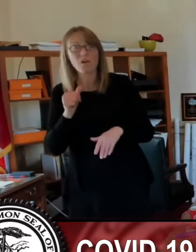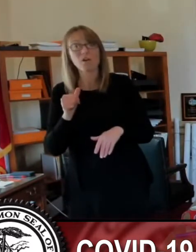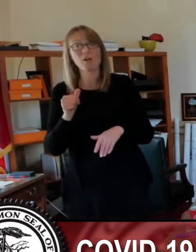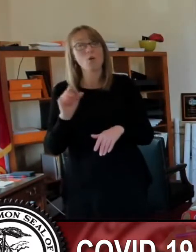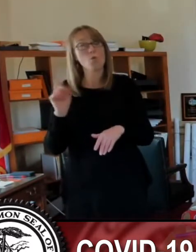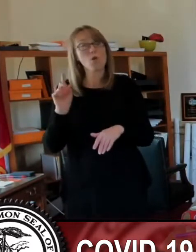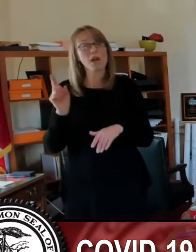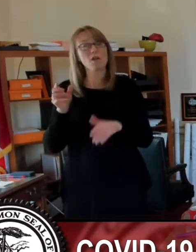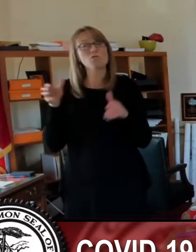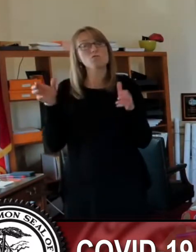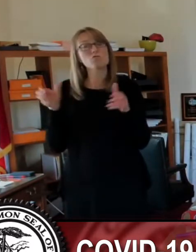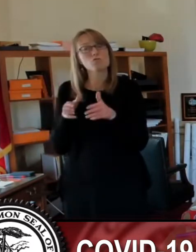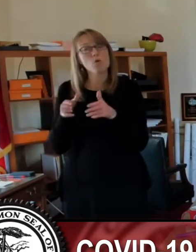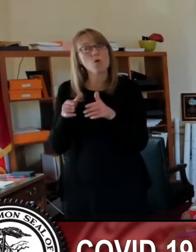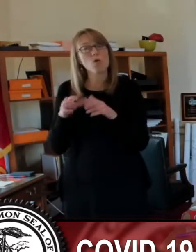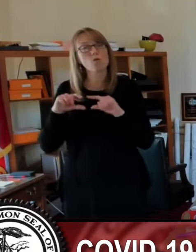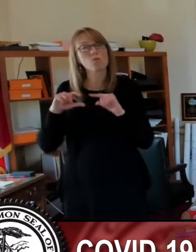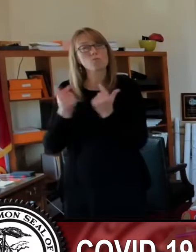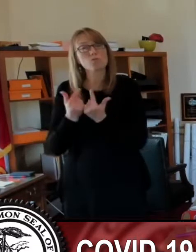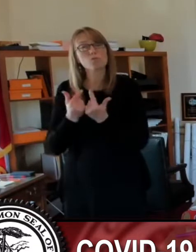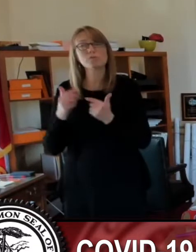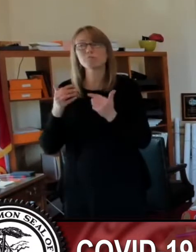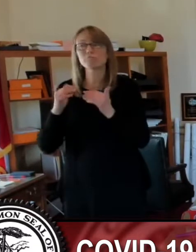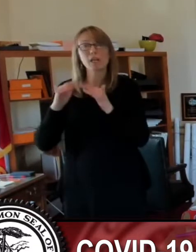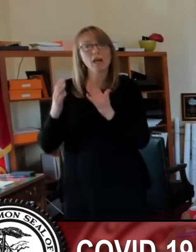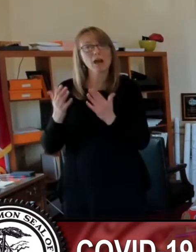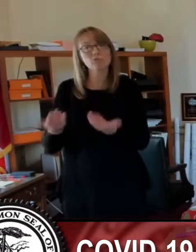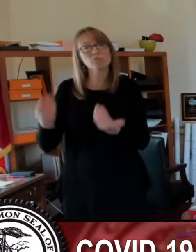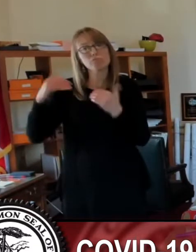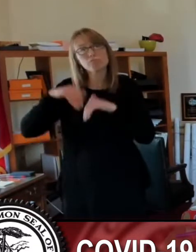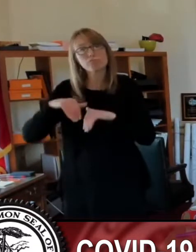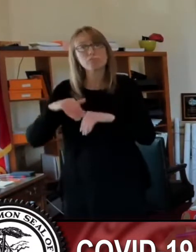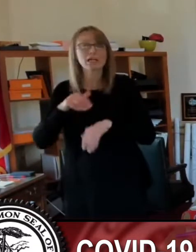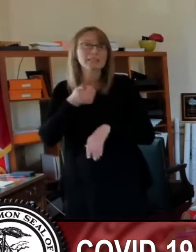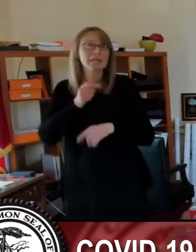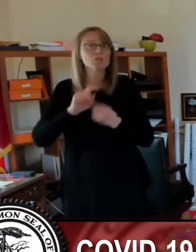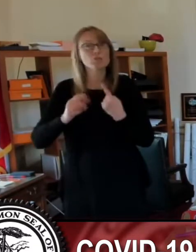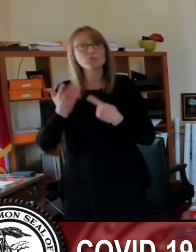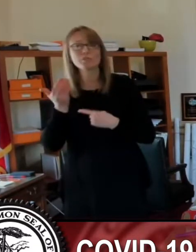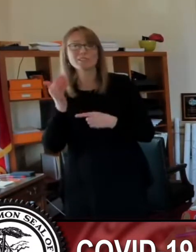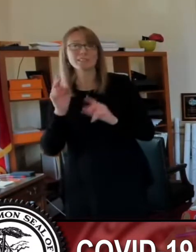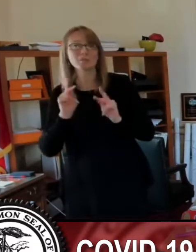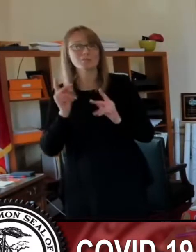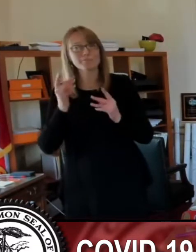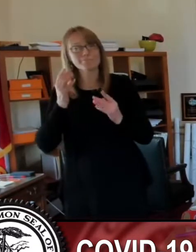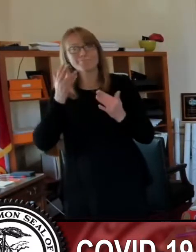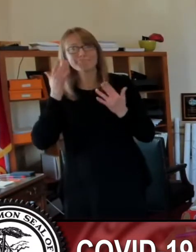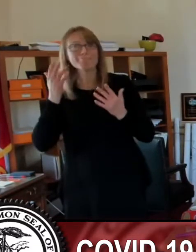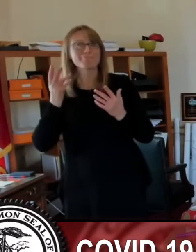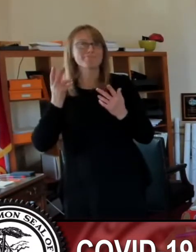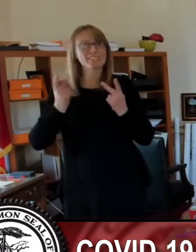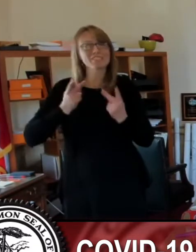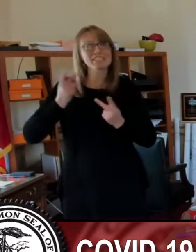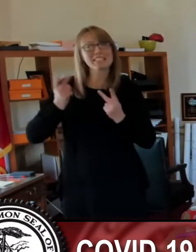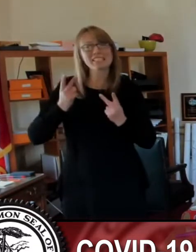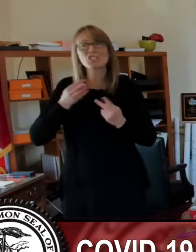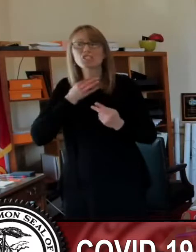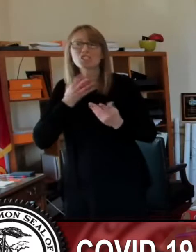folks together just to, because they want to see one another. So that's where it's